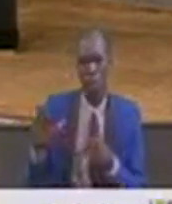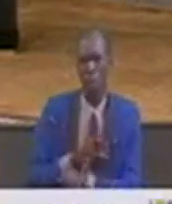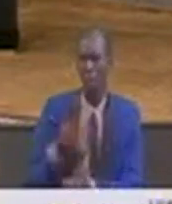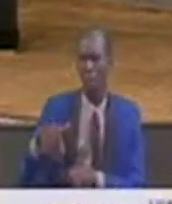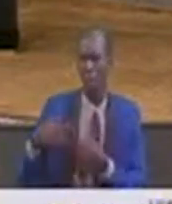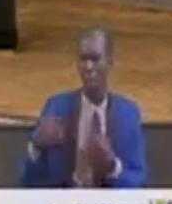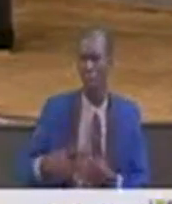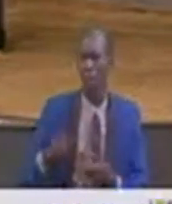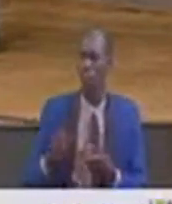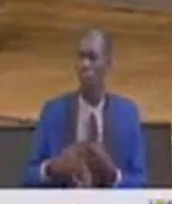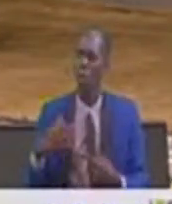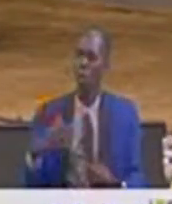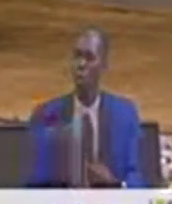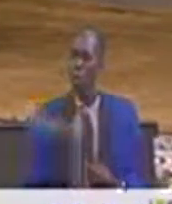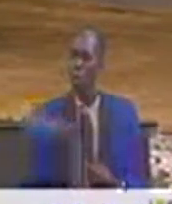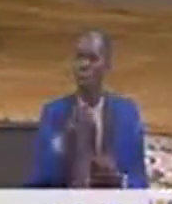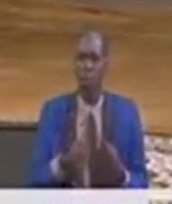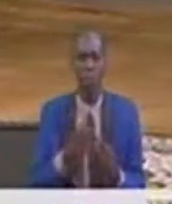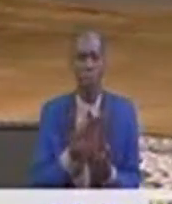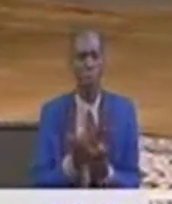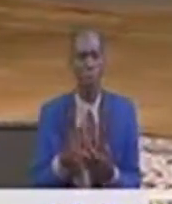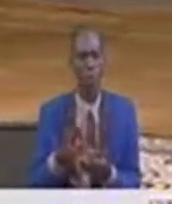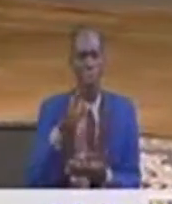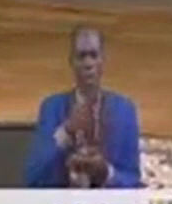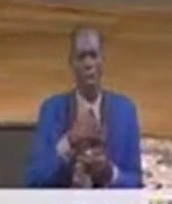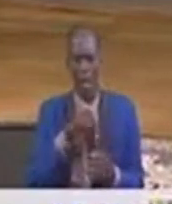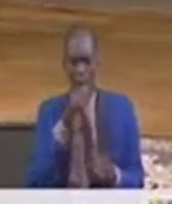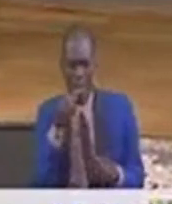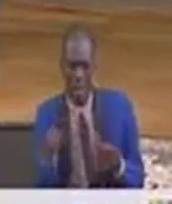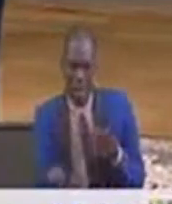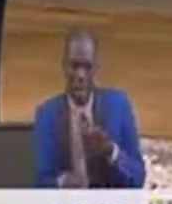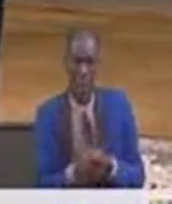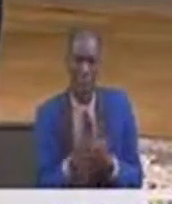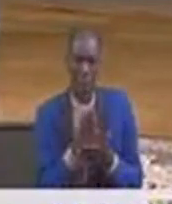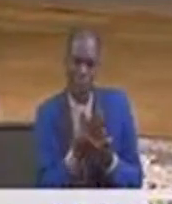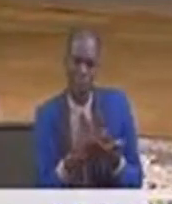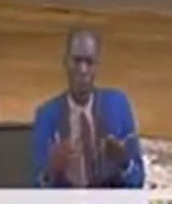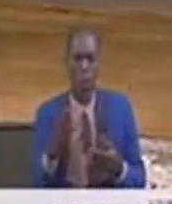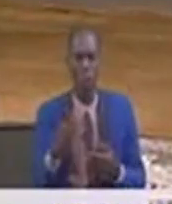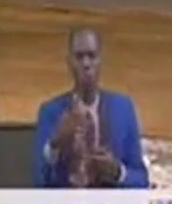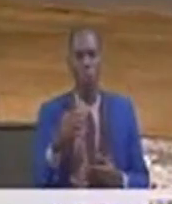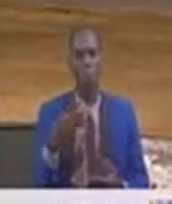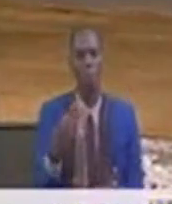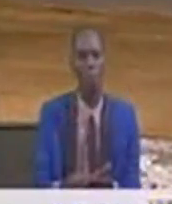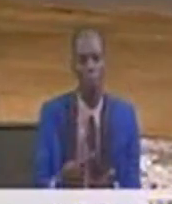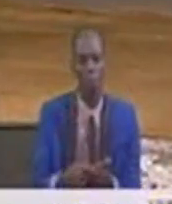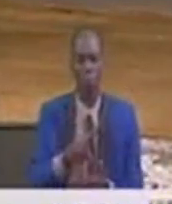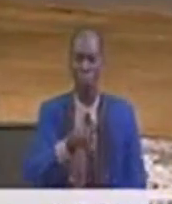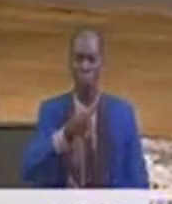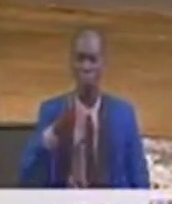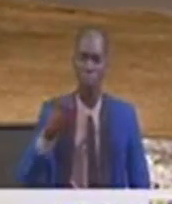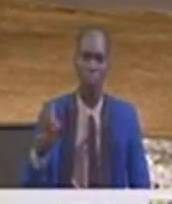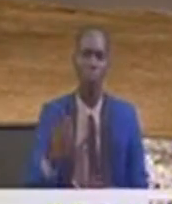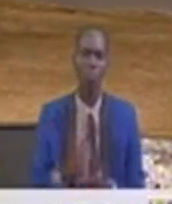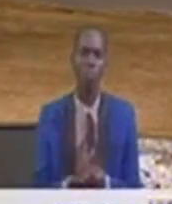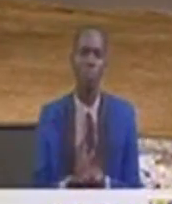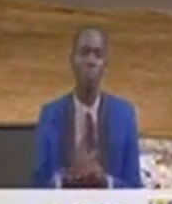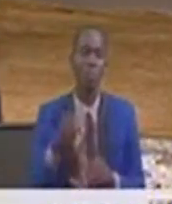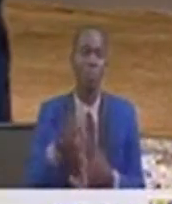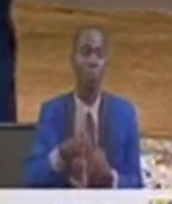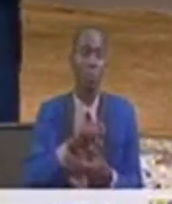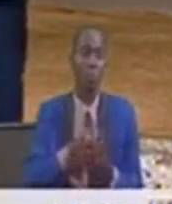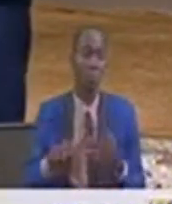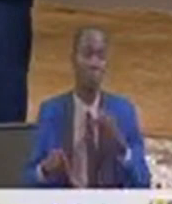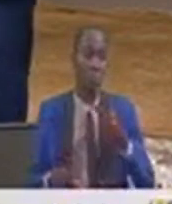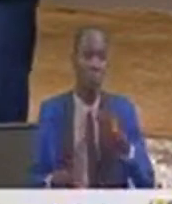the Holy Ghost and to keep back part of the price? Look at verse 4. In verse 4 it